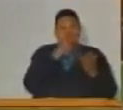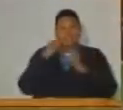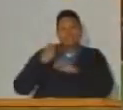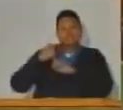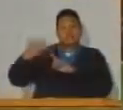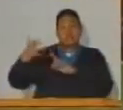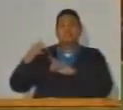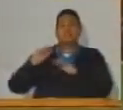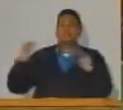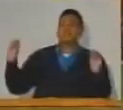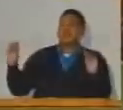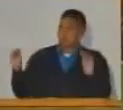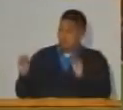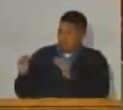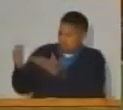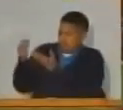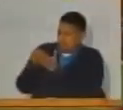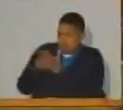water program.